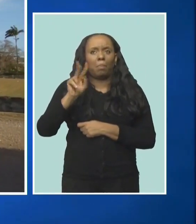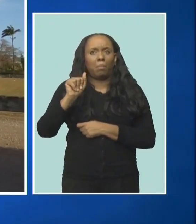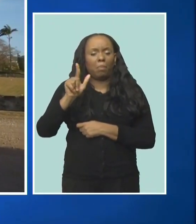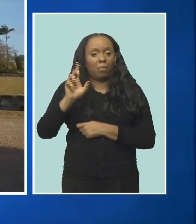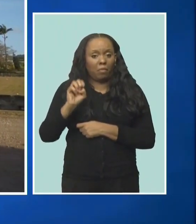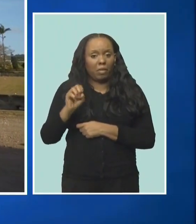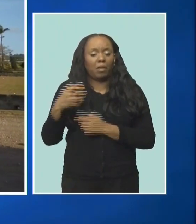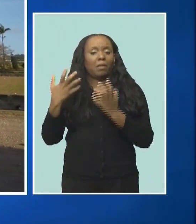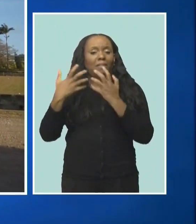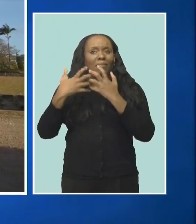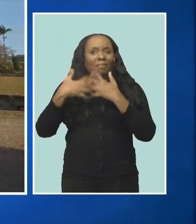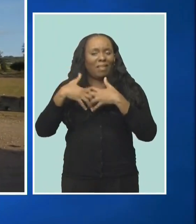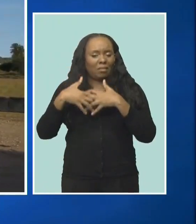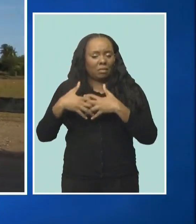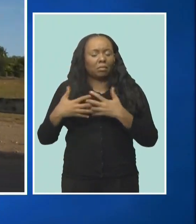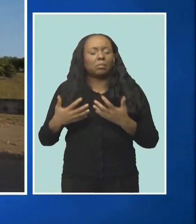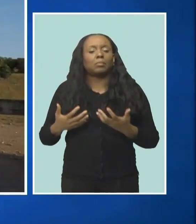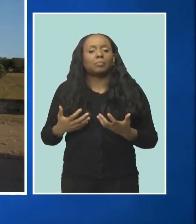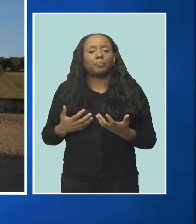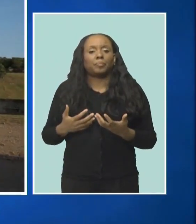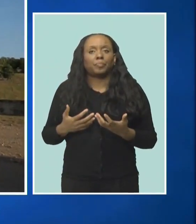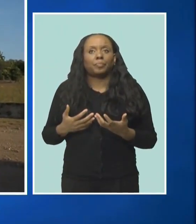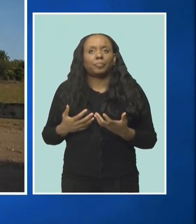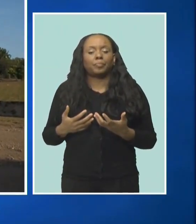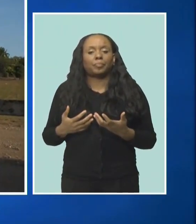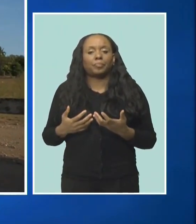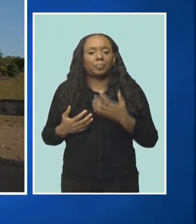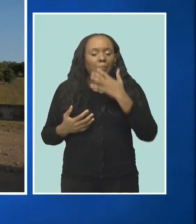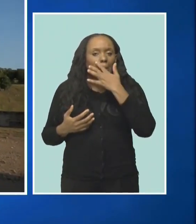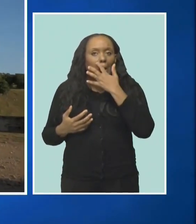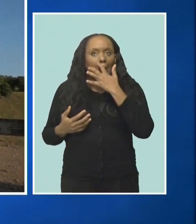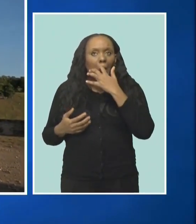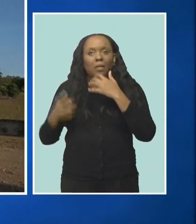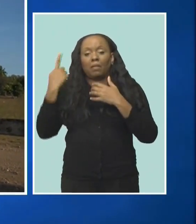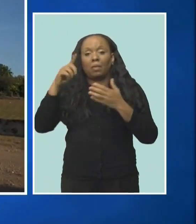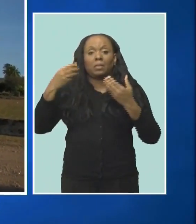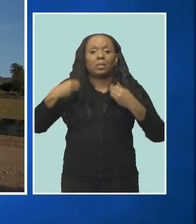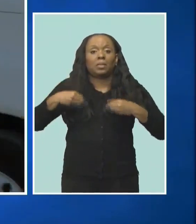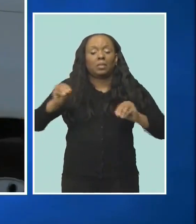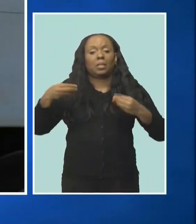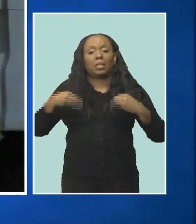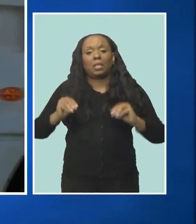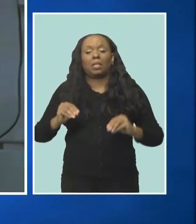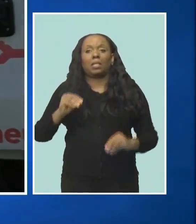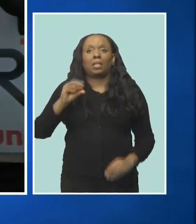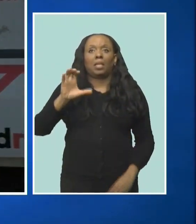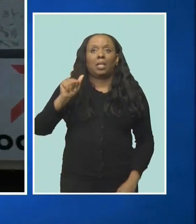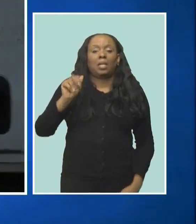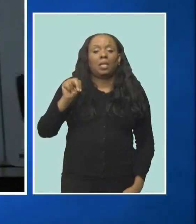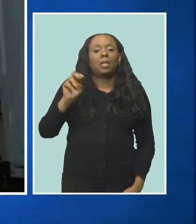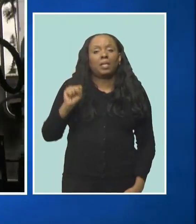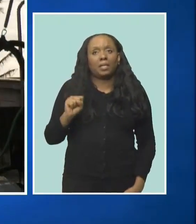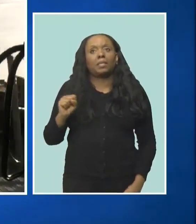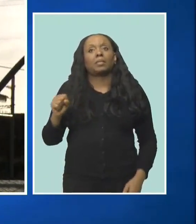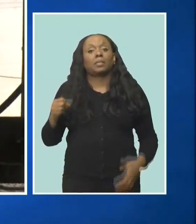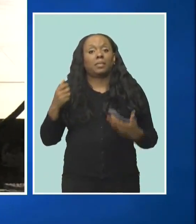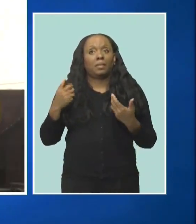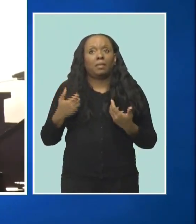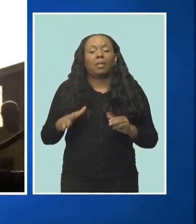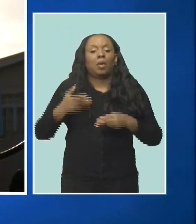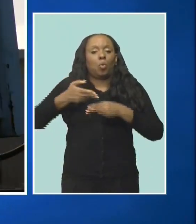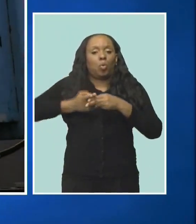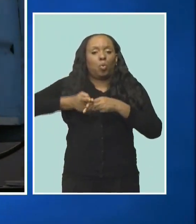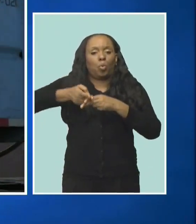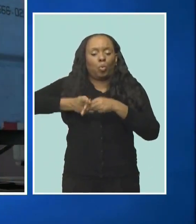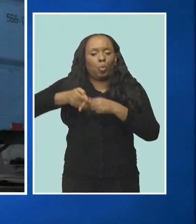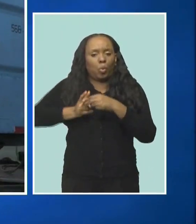to what we would call sell those canes, and then they have to weigh over the trailers before they return